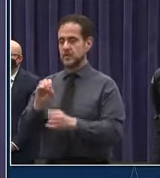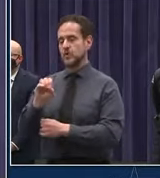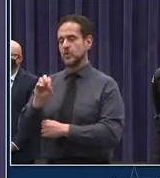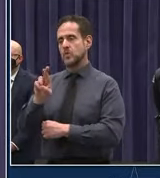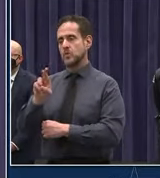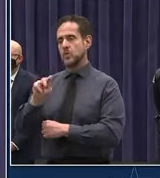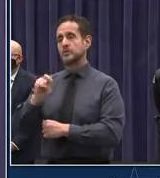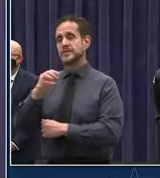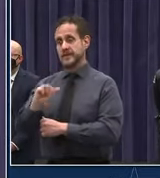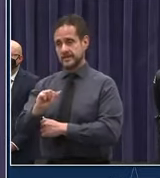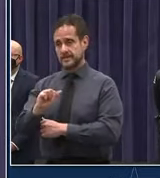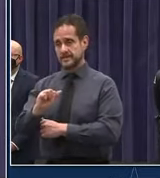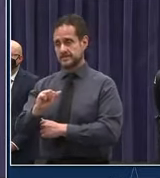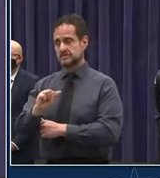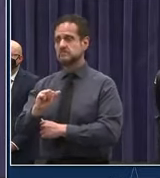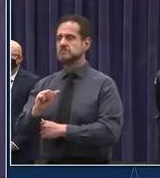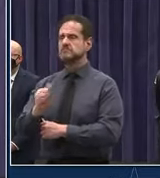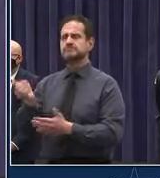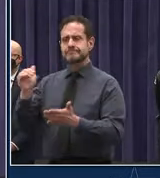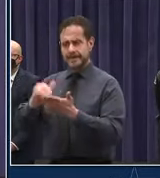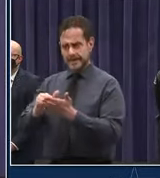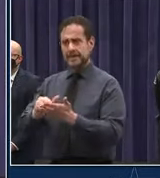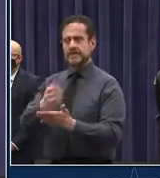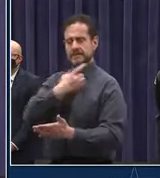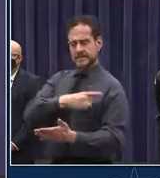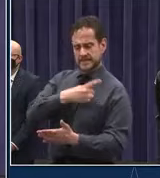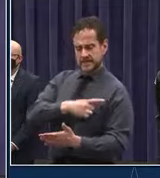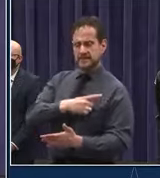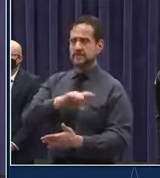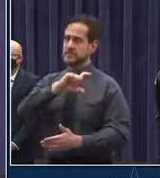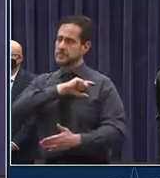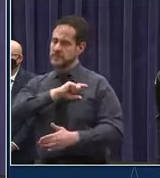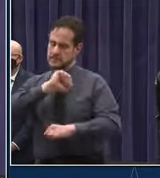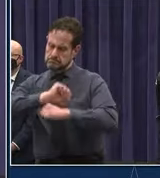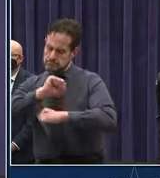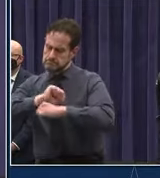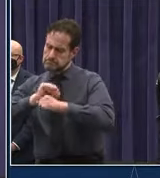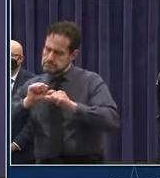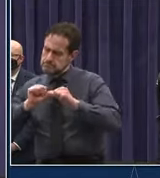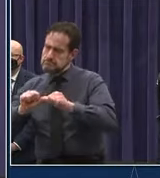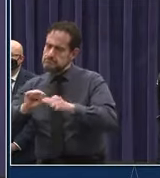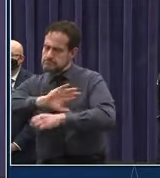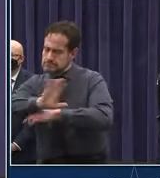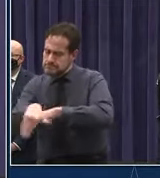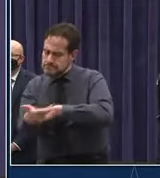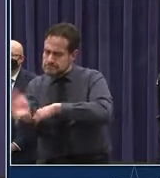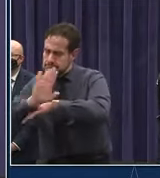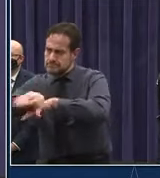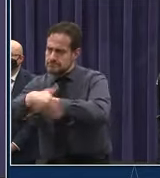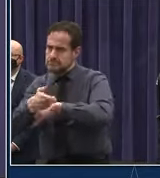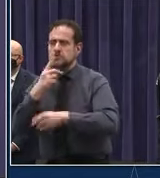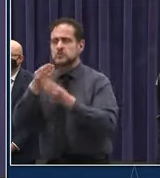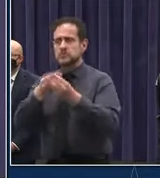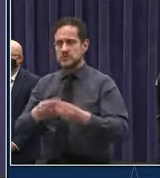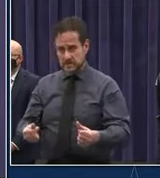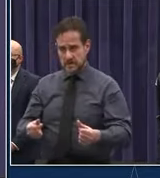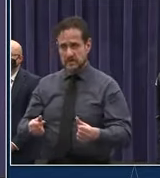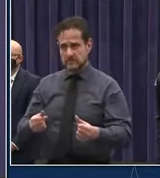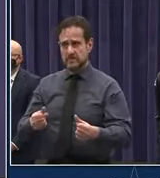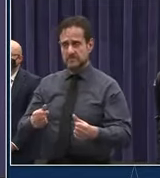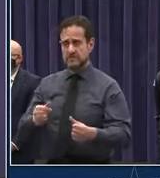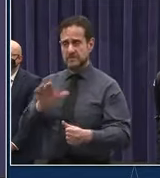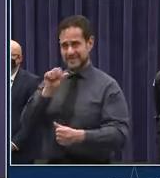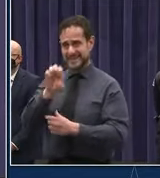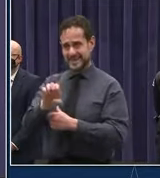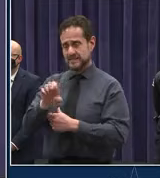And these folks, as I said, have been working tirelessly around the clock to solve this case and bring those responsible to